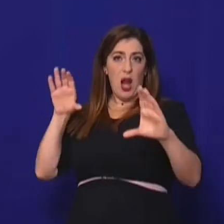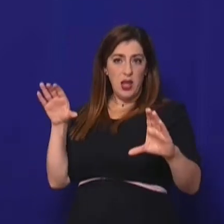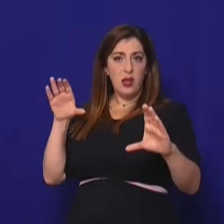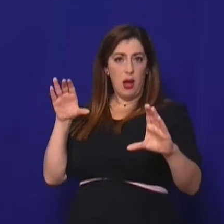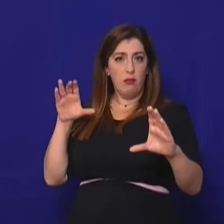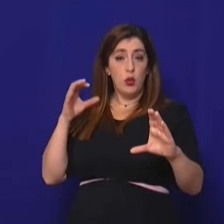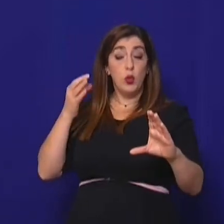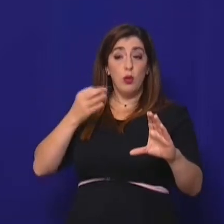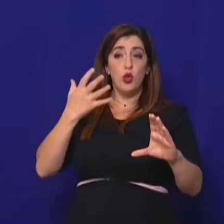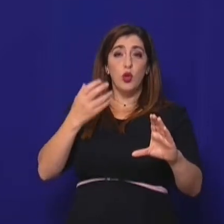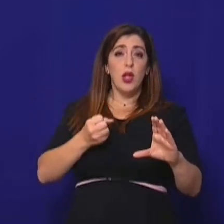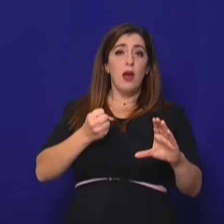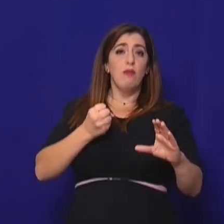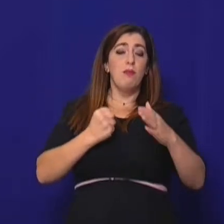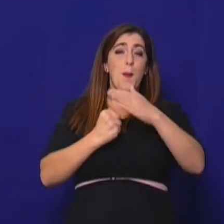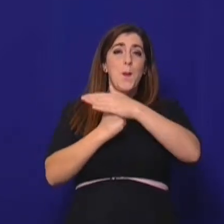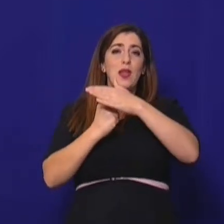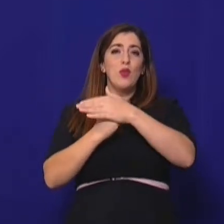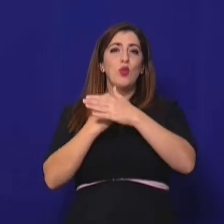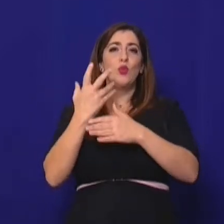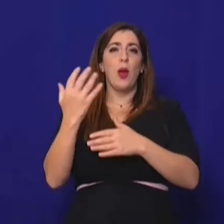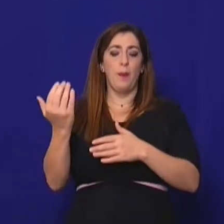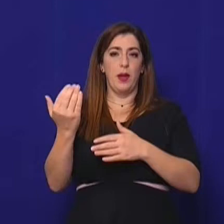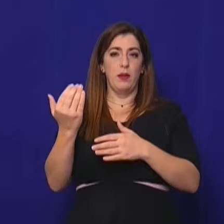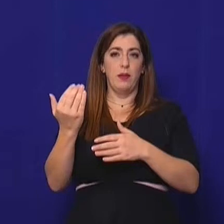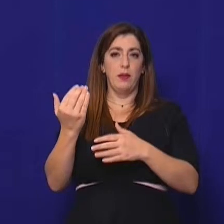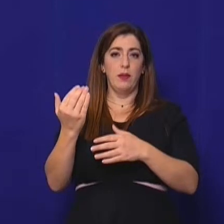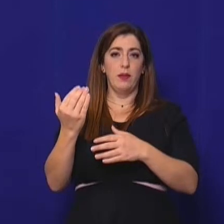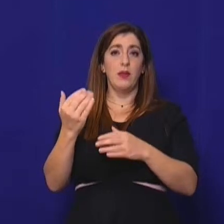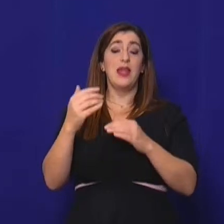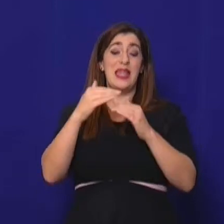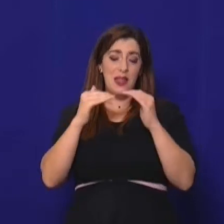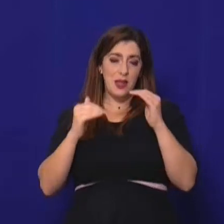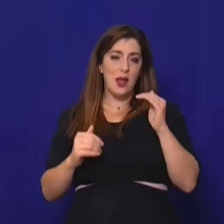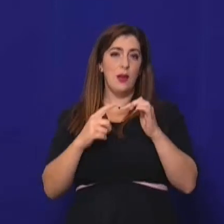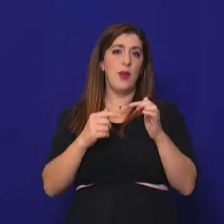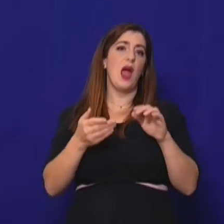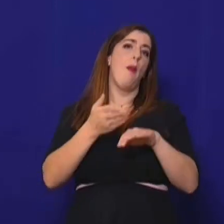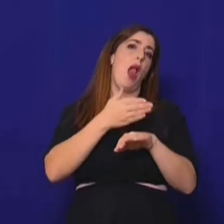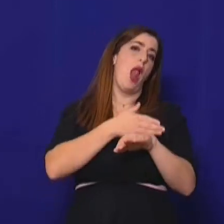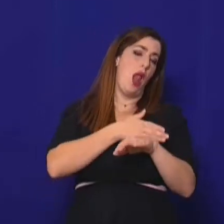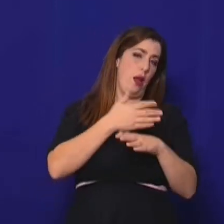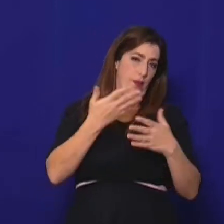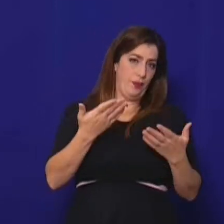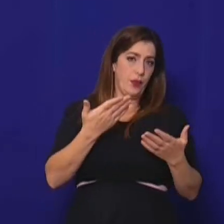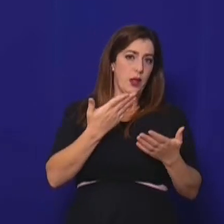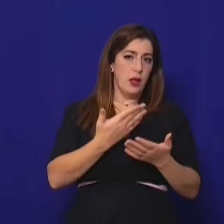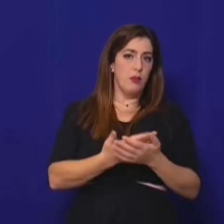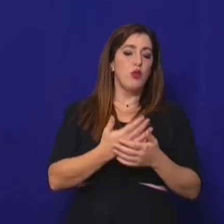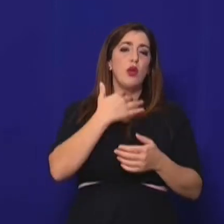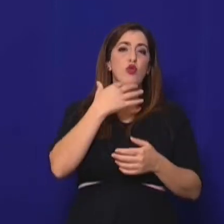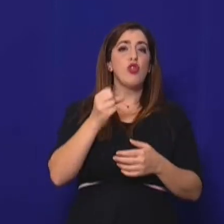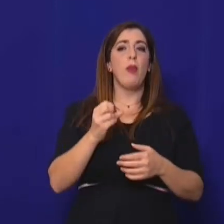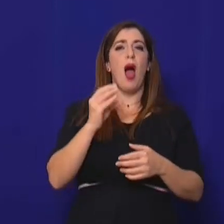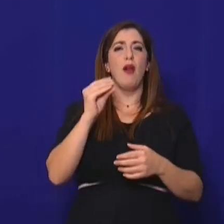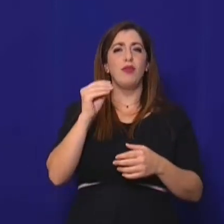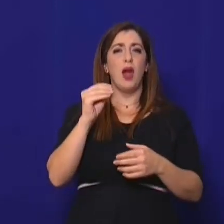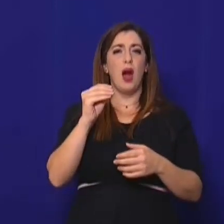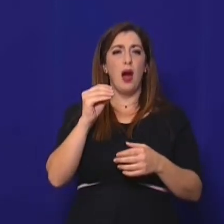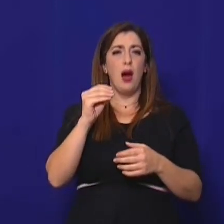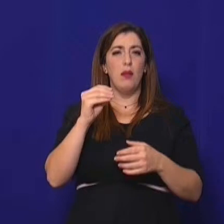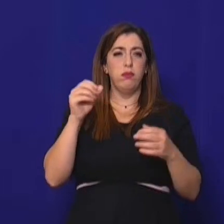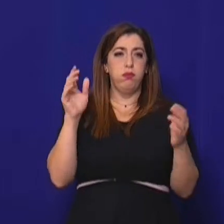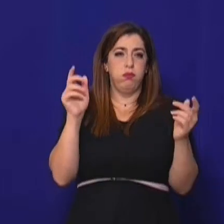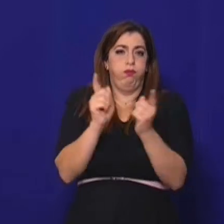l-basis konna nafu bihom li jkunu qegħdin jabbu qabel ma kienet il-COVID. U hekk ukoll naraw li n-nies minn Transport Malta